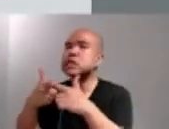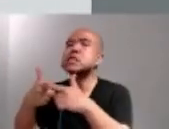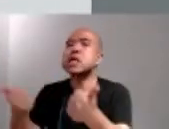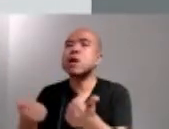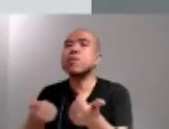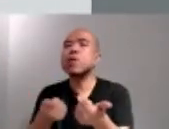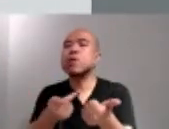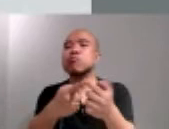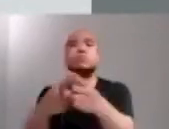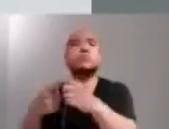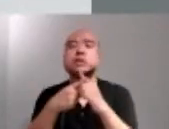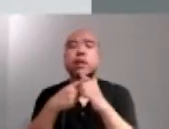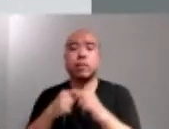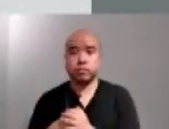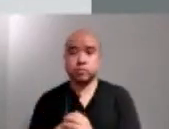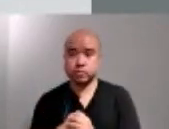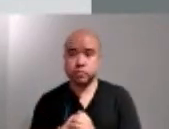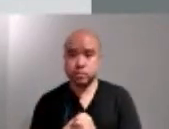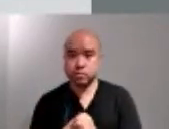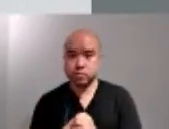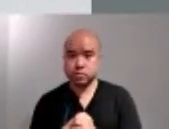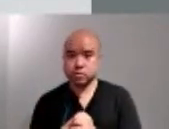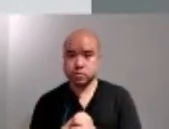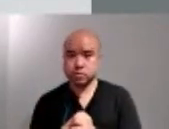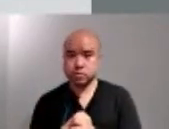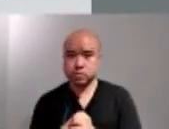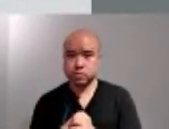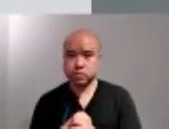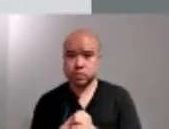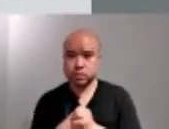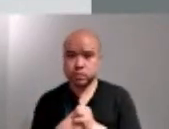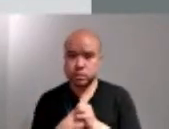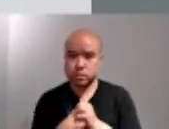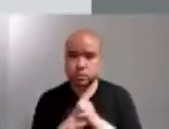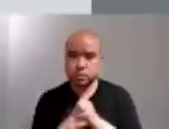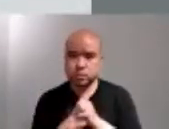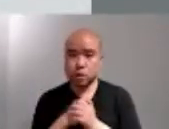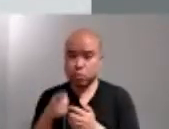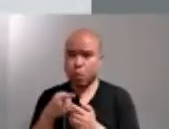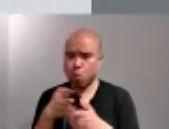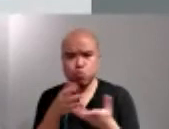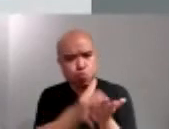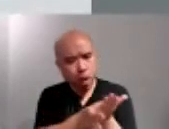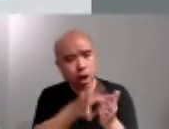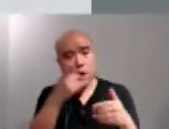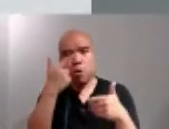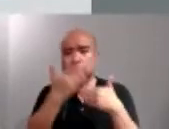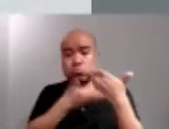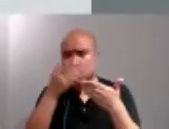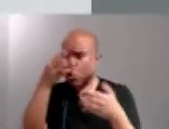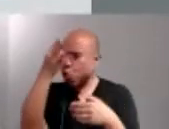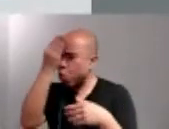also we need to share our space and knowledge to